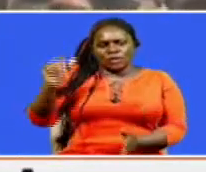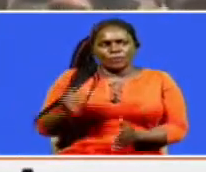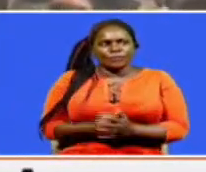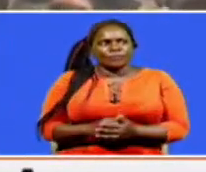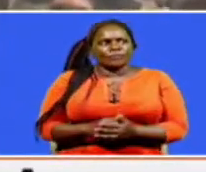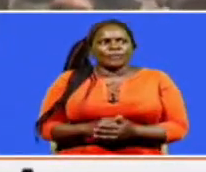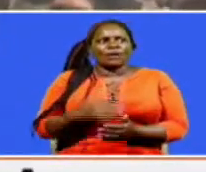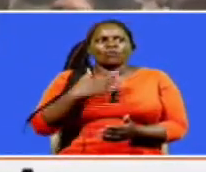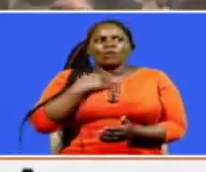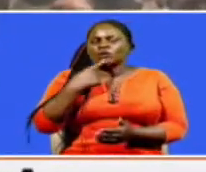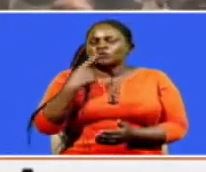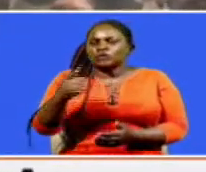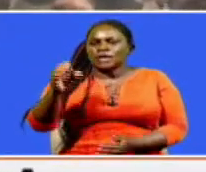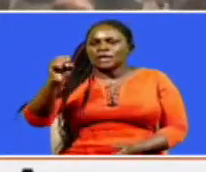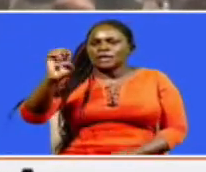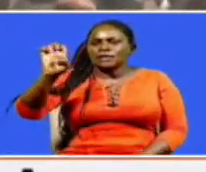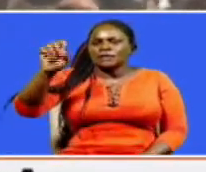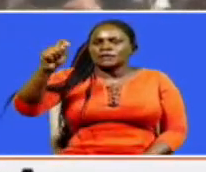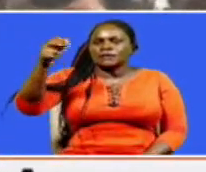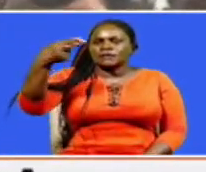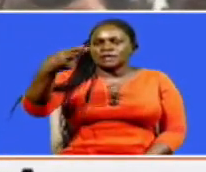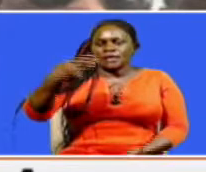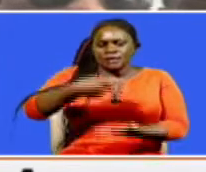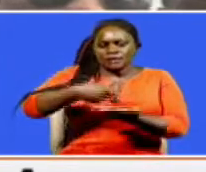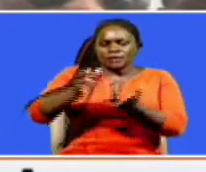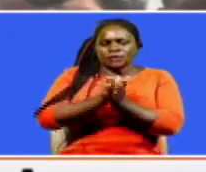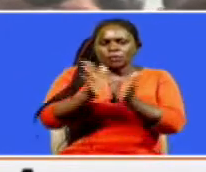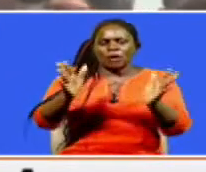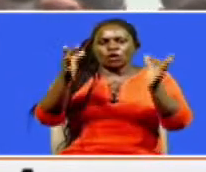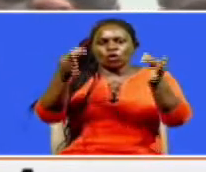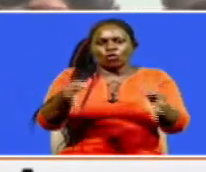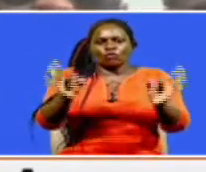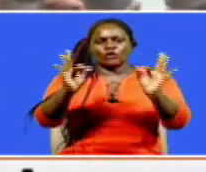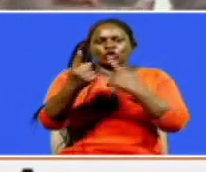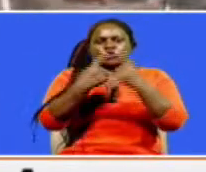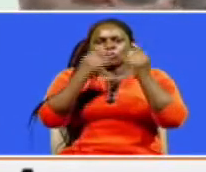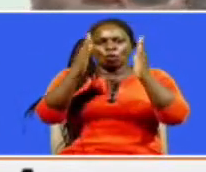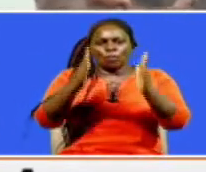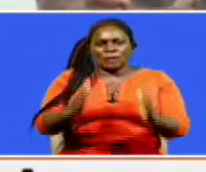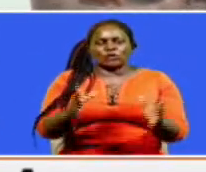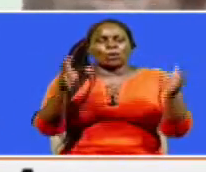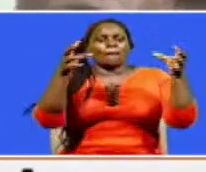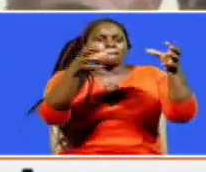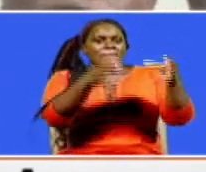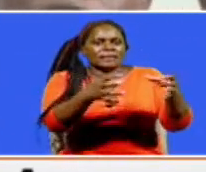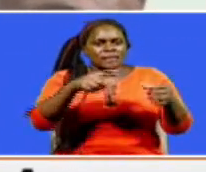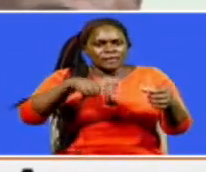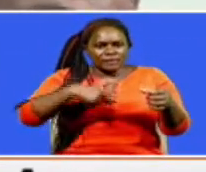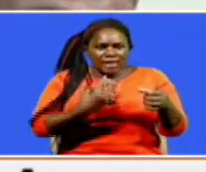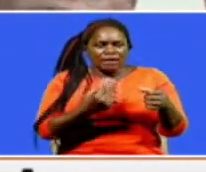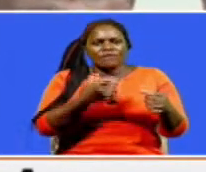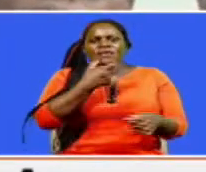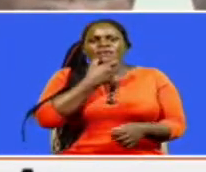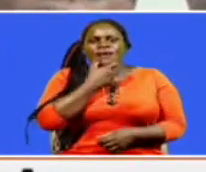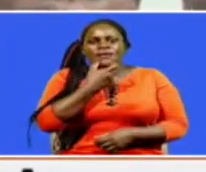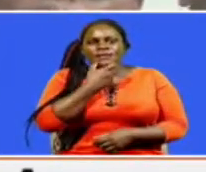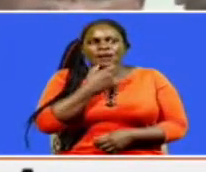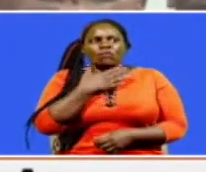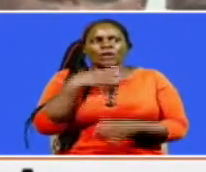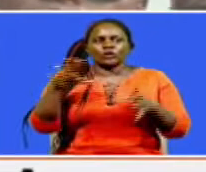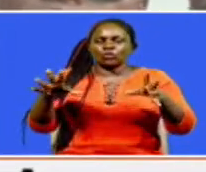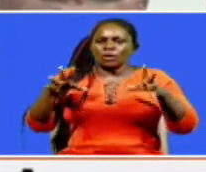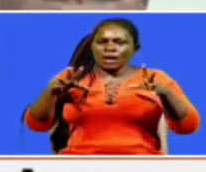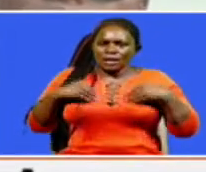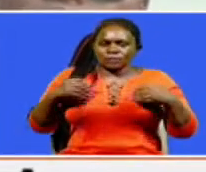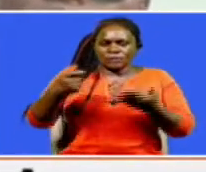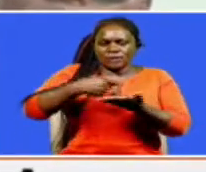We want to tell Honorable Seth Panyako that the secretary general is the official spokesperson of the party. Na sisi kama watu wa Nyanza, we want to embrace